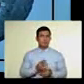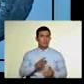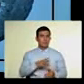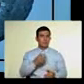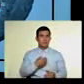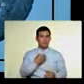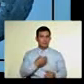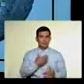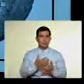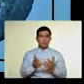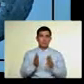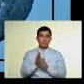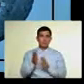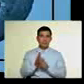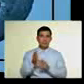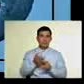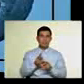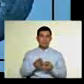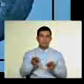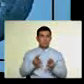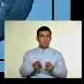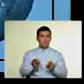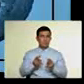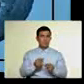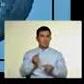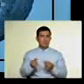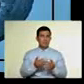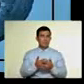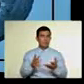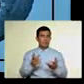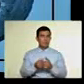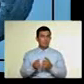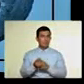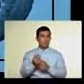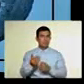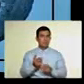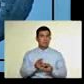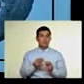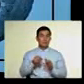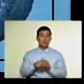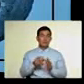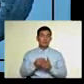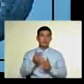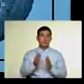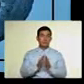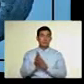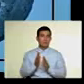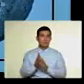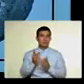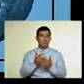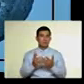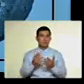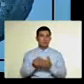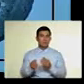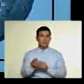jonivorlar va o'simliklar qoldiqlaridan iboratdir. Mana bu toshlarda aynan shu o'simliklardan iborat